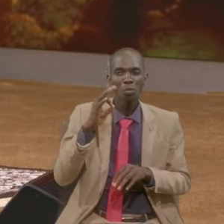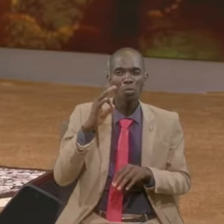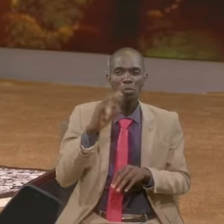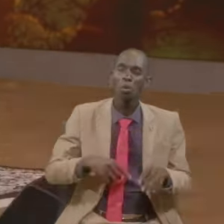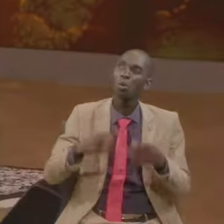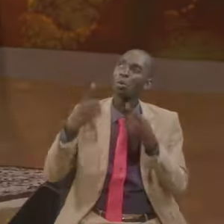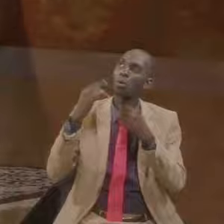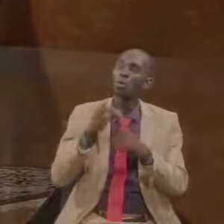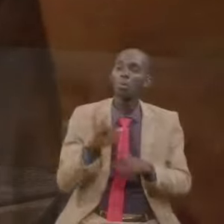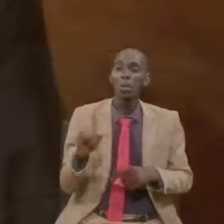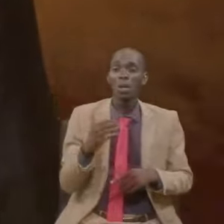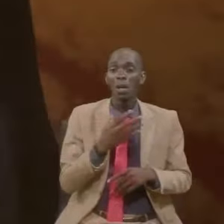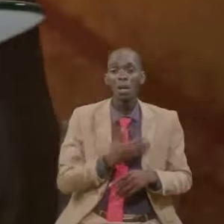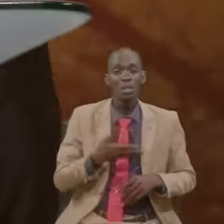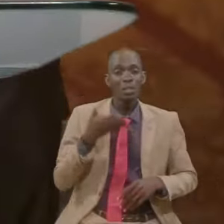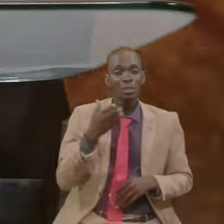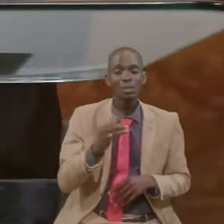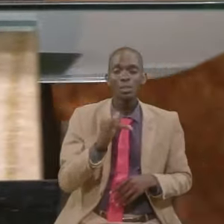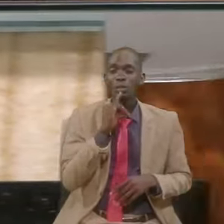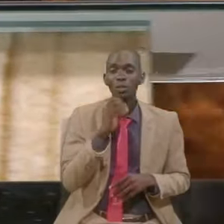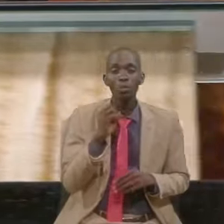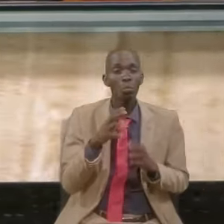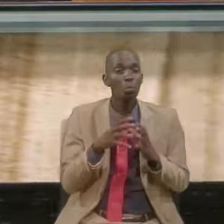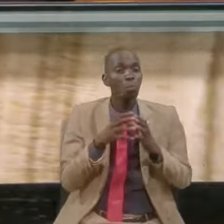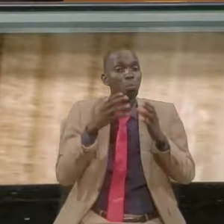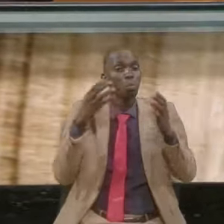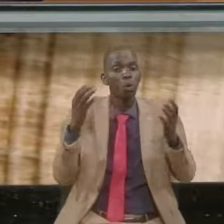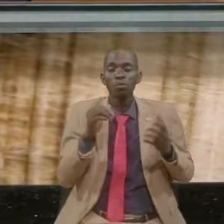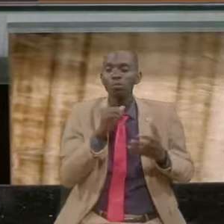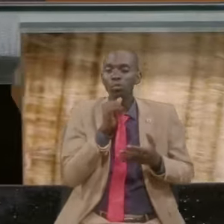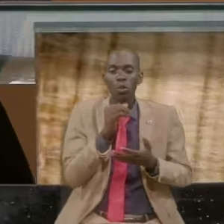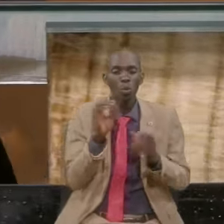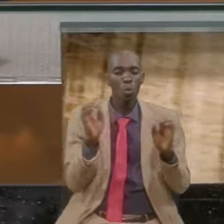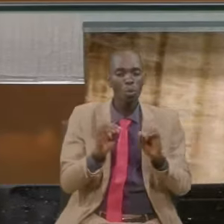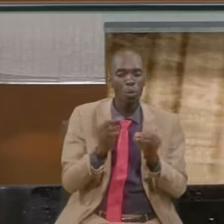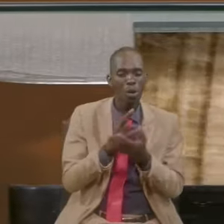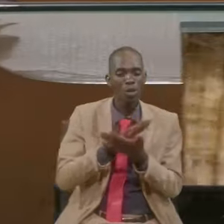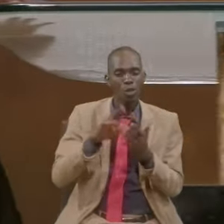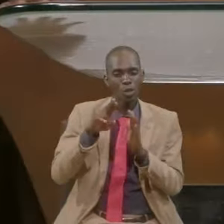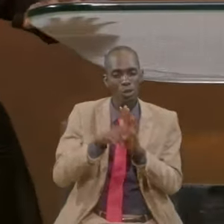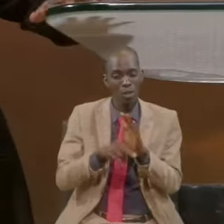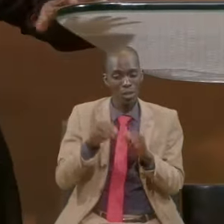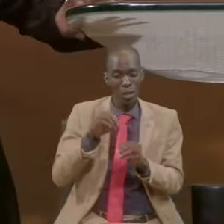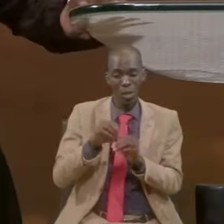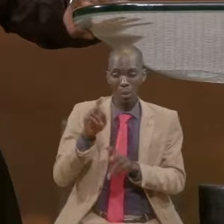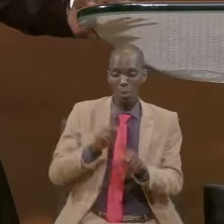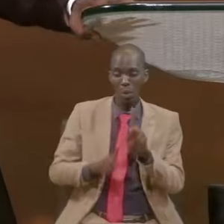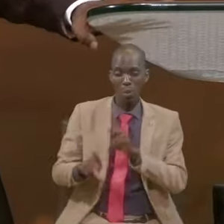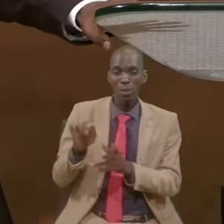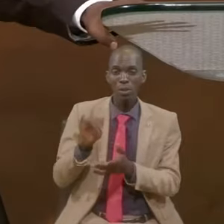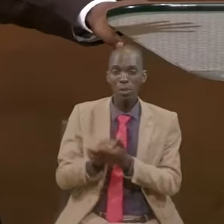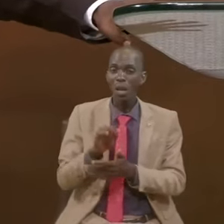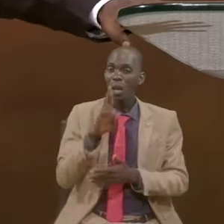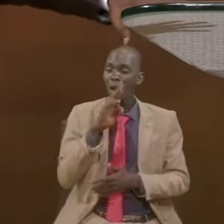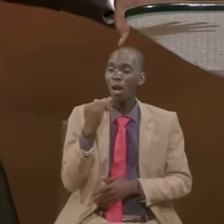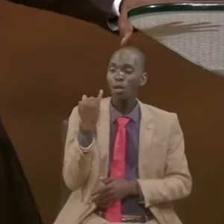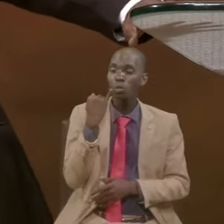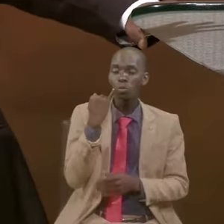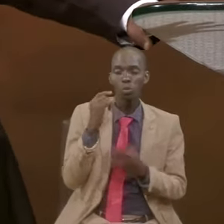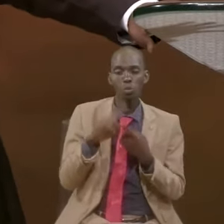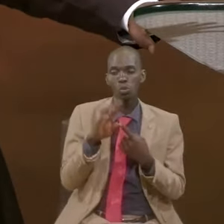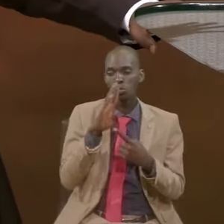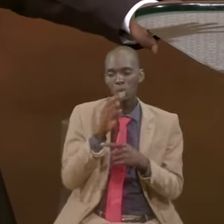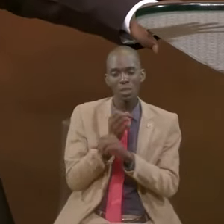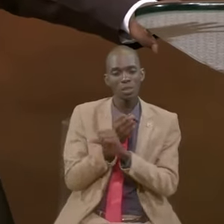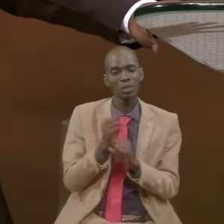so much righteousness in people who are supposed to be saved and sanctified.